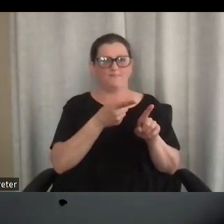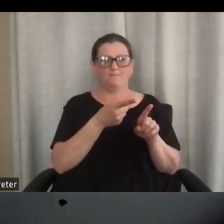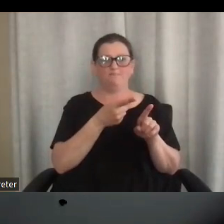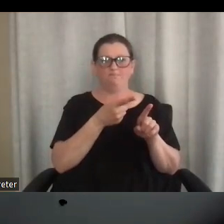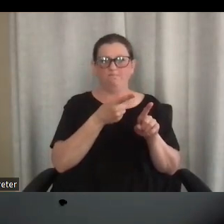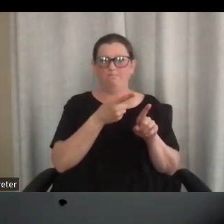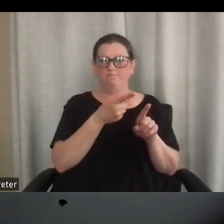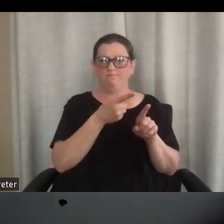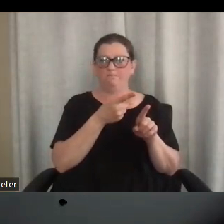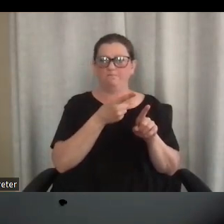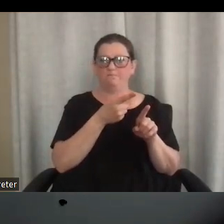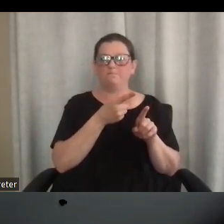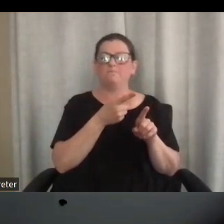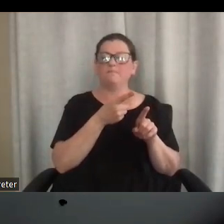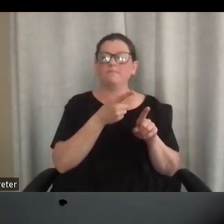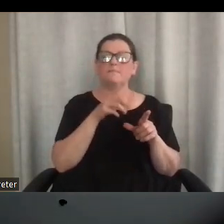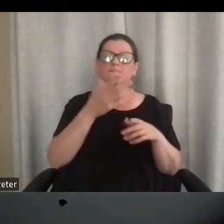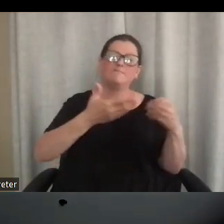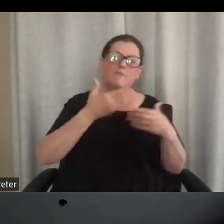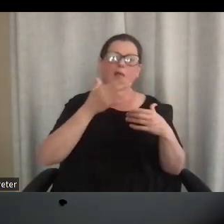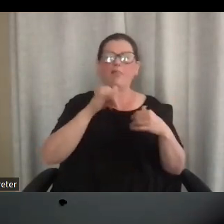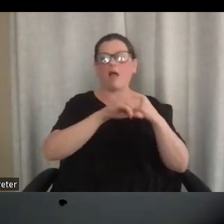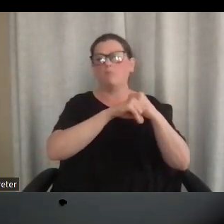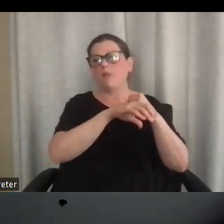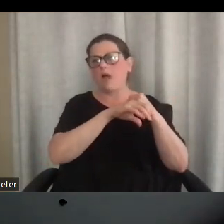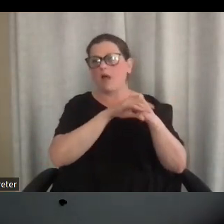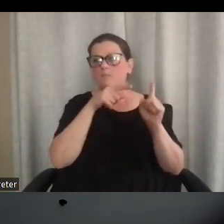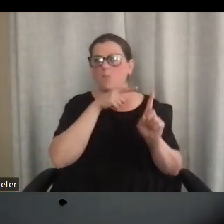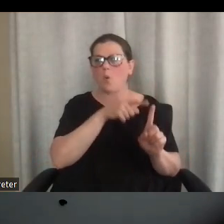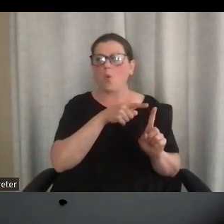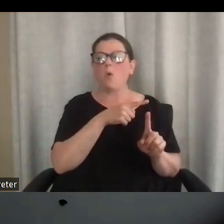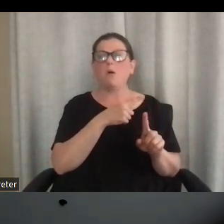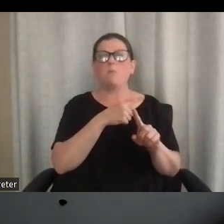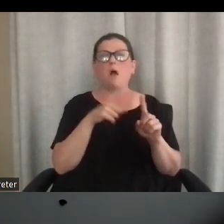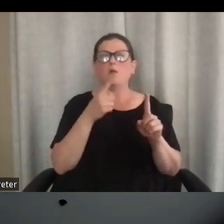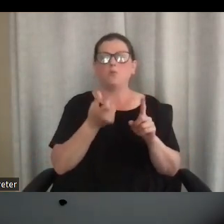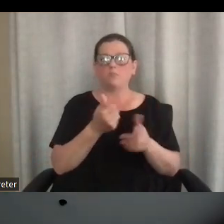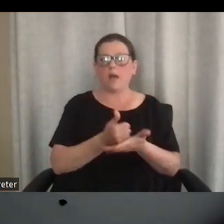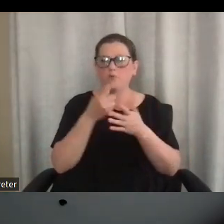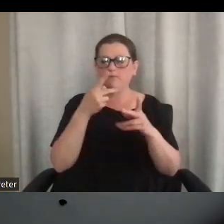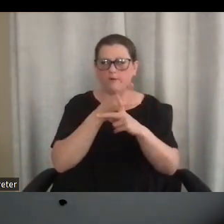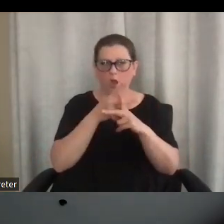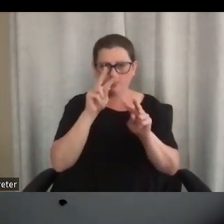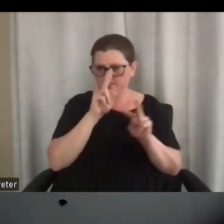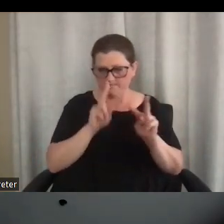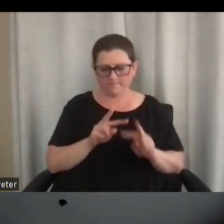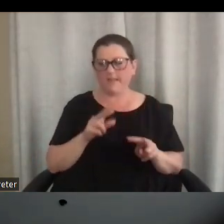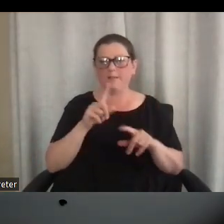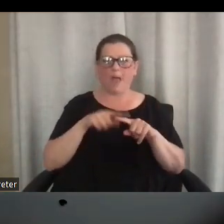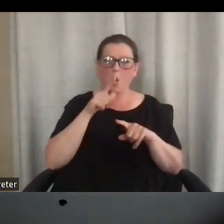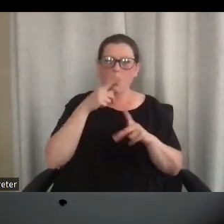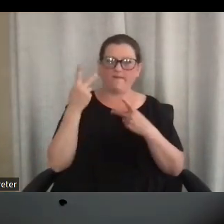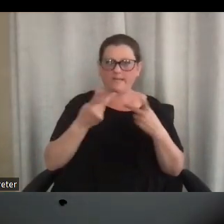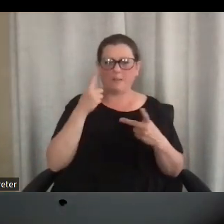you to kind of an introduction about the campaign, but then to help better navigate the site for depending on who was visiting, since we did have a